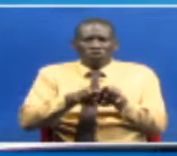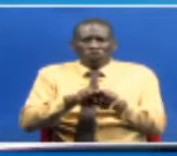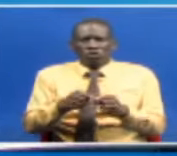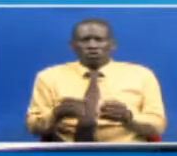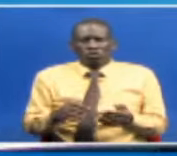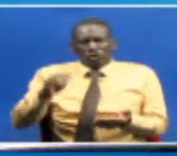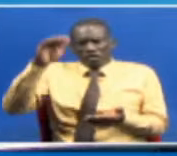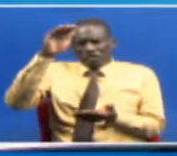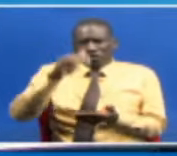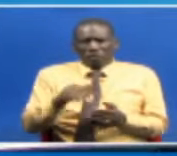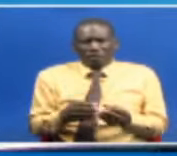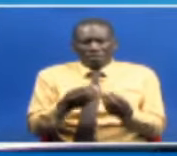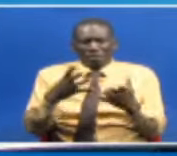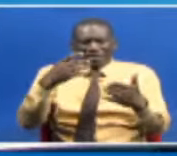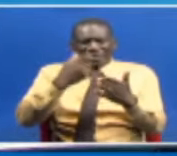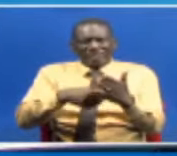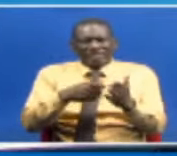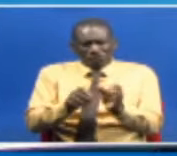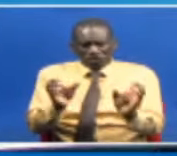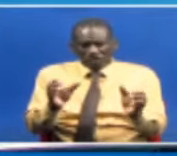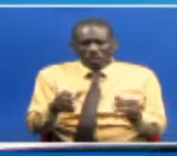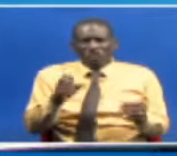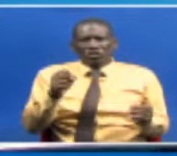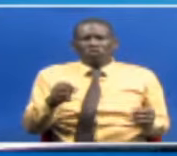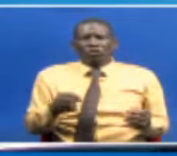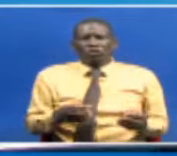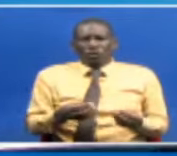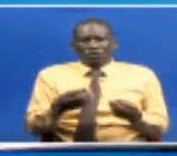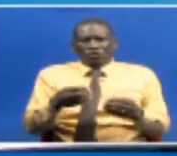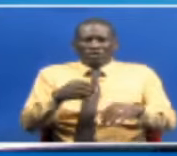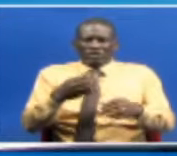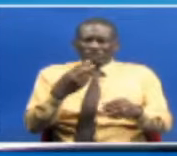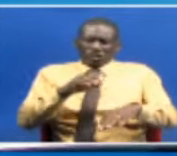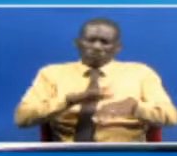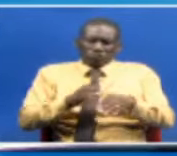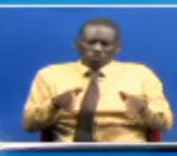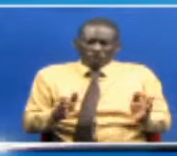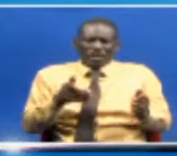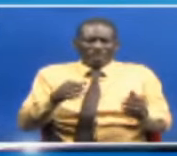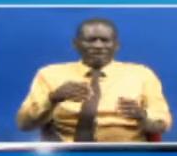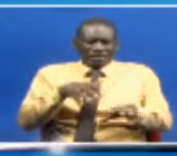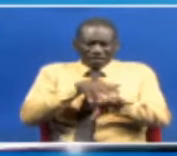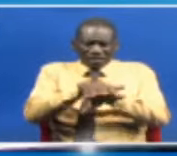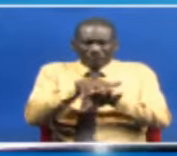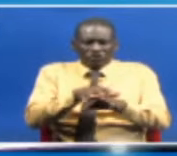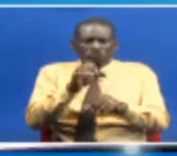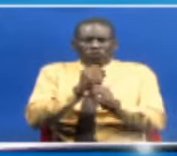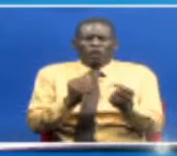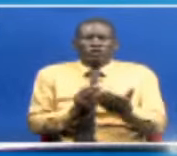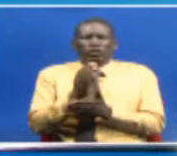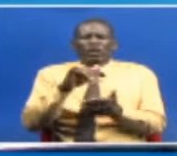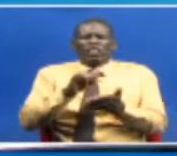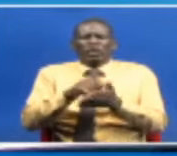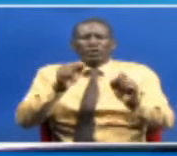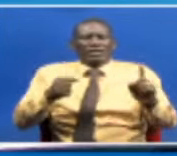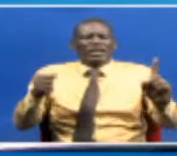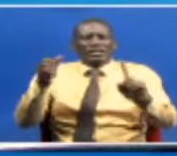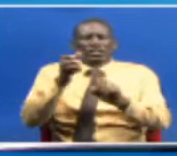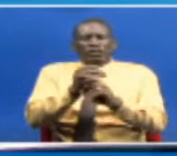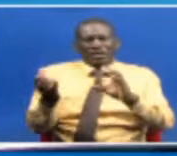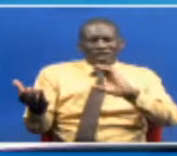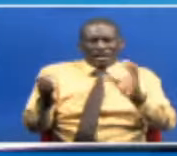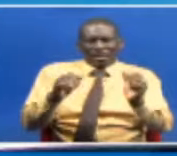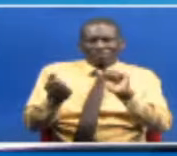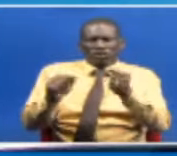the most of the taxes on gas. So there's so much goodwill in this intervention to make sure that to achieve climate change issues, to achieve